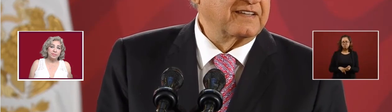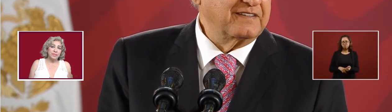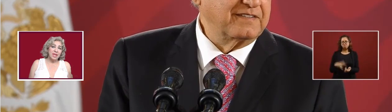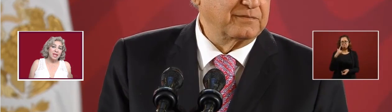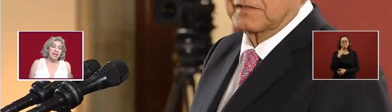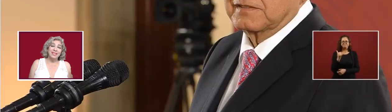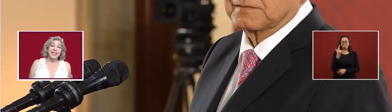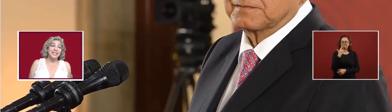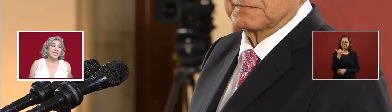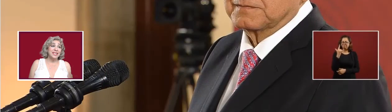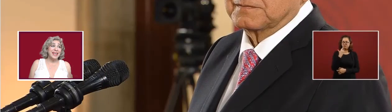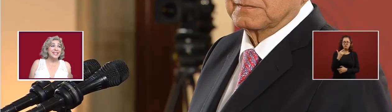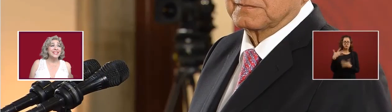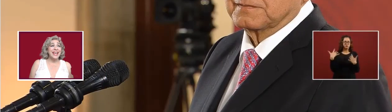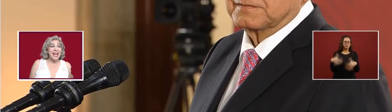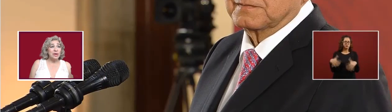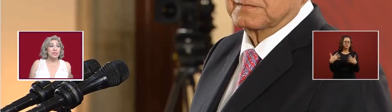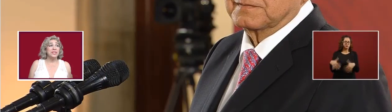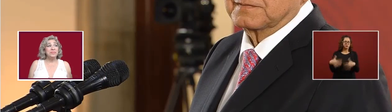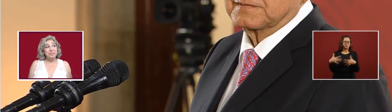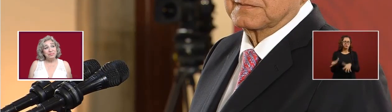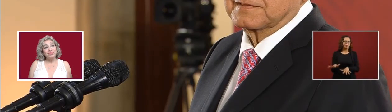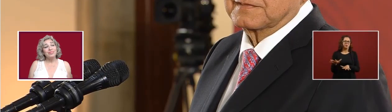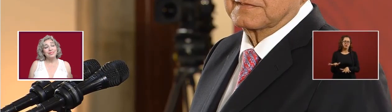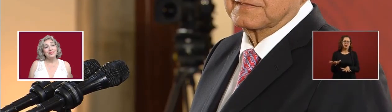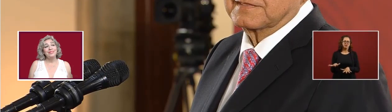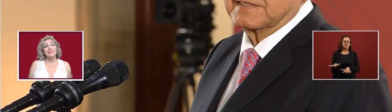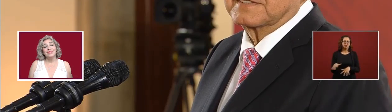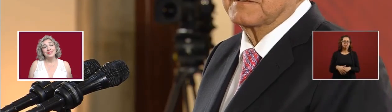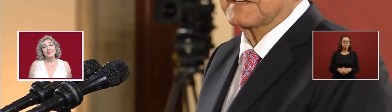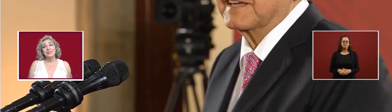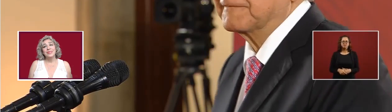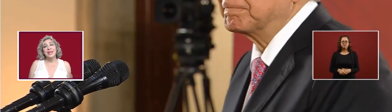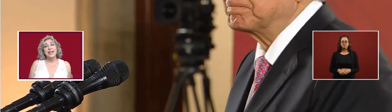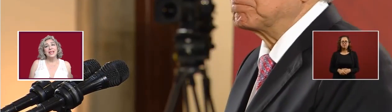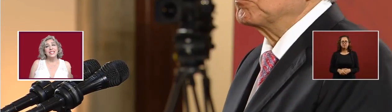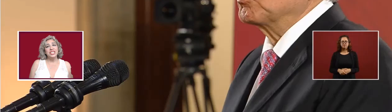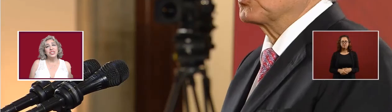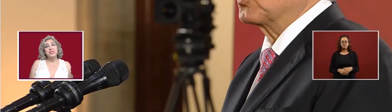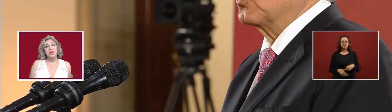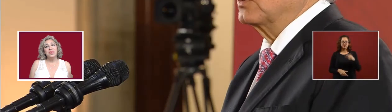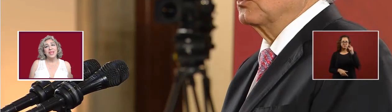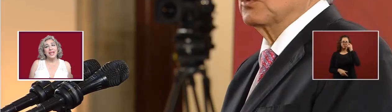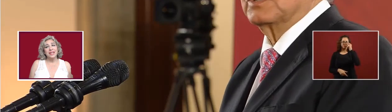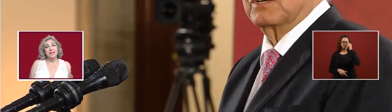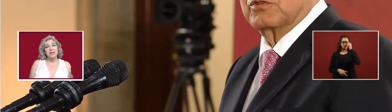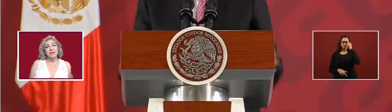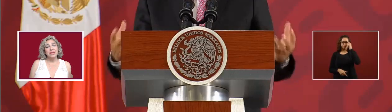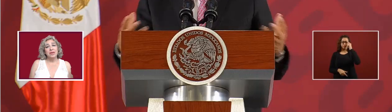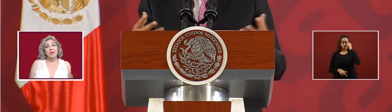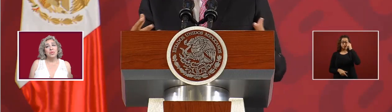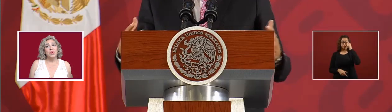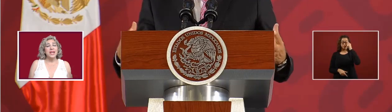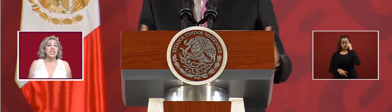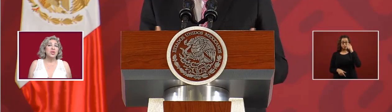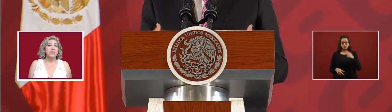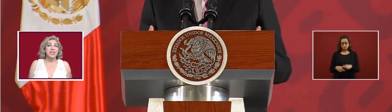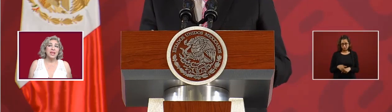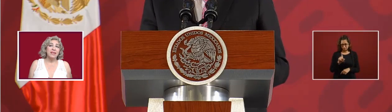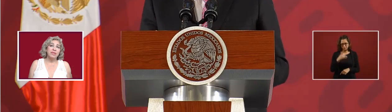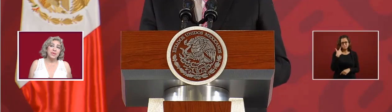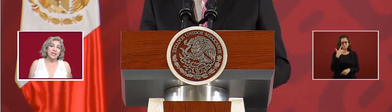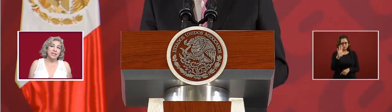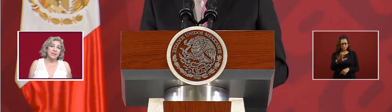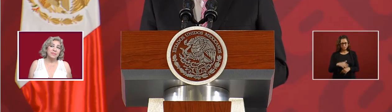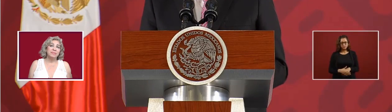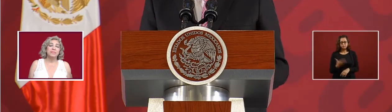that stands out. Ernestina. know what? Did you know that when I took over